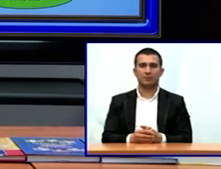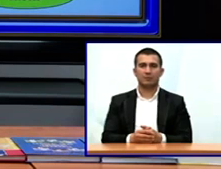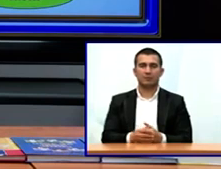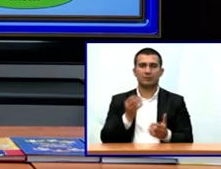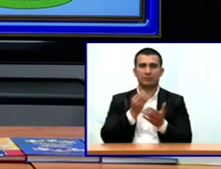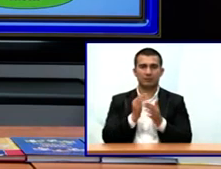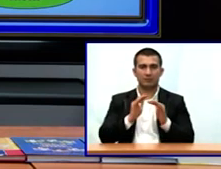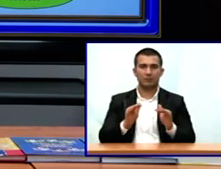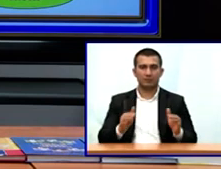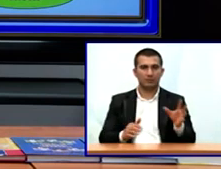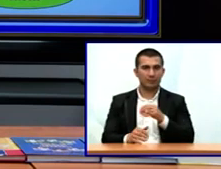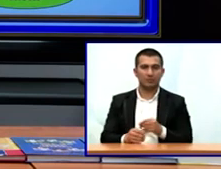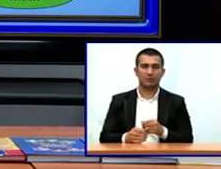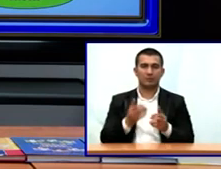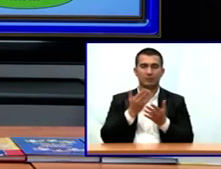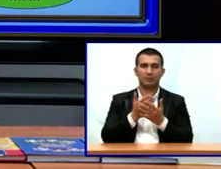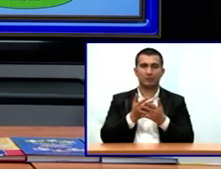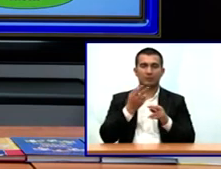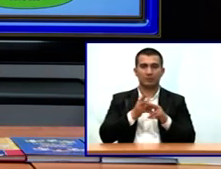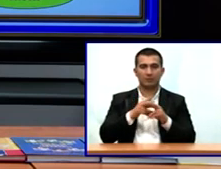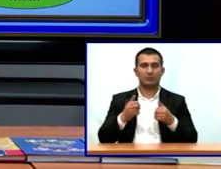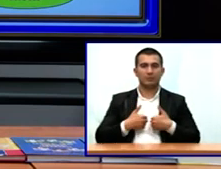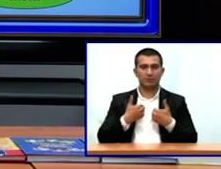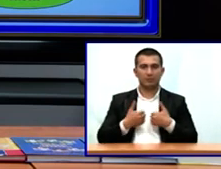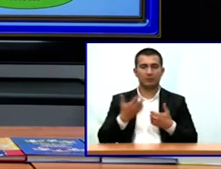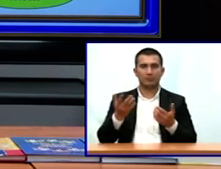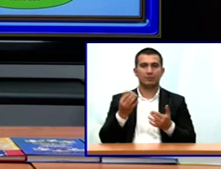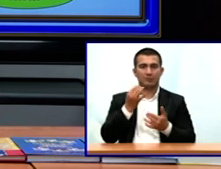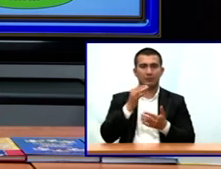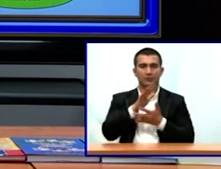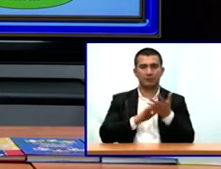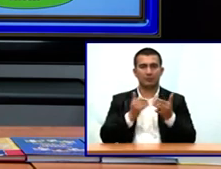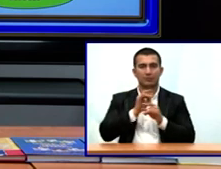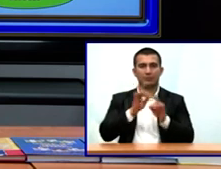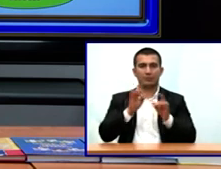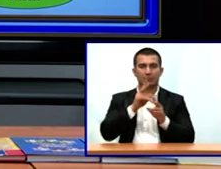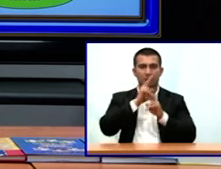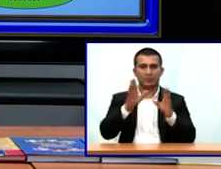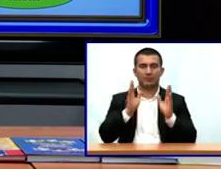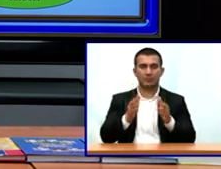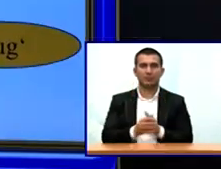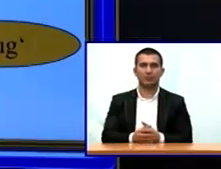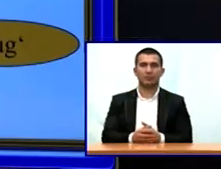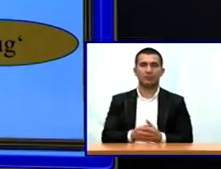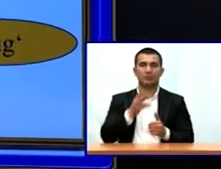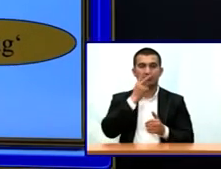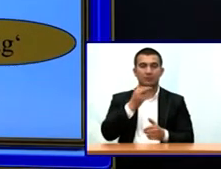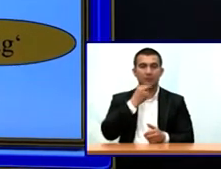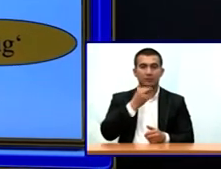Aziz o'quvchilar, ushbu mashq ham qiziqarli tarzda sizlarga ko'rsatiladi hozir. E'tibor bering.